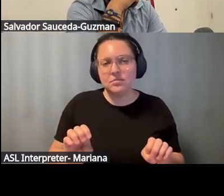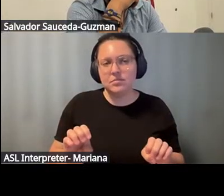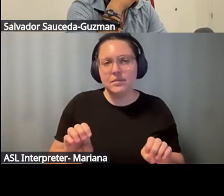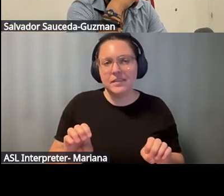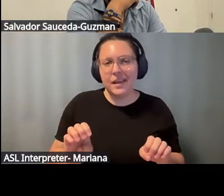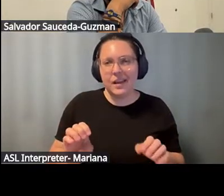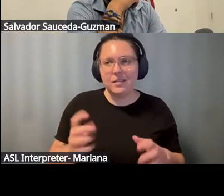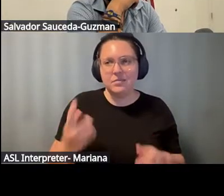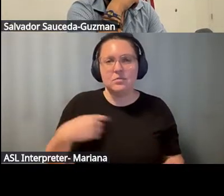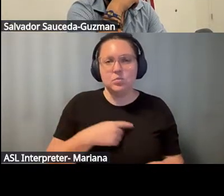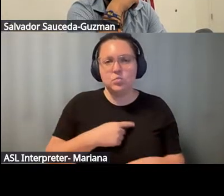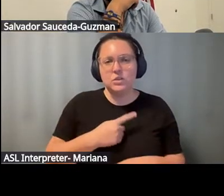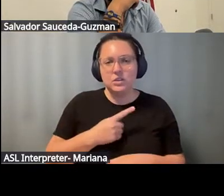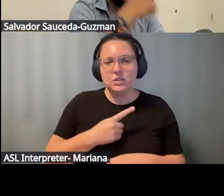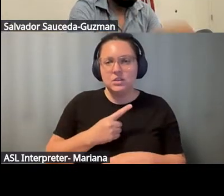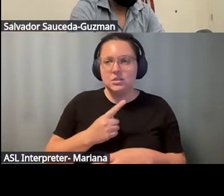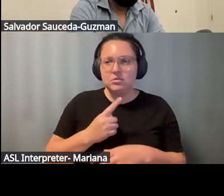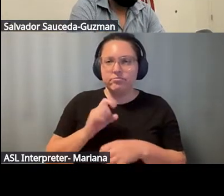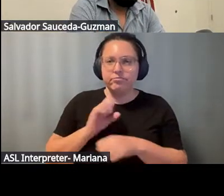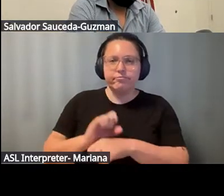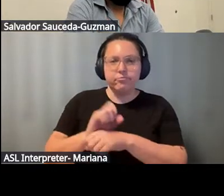work.